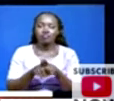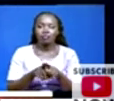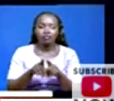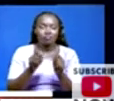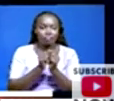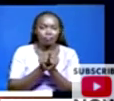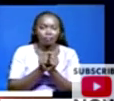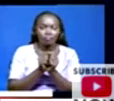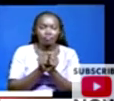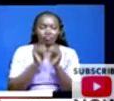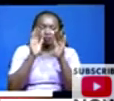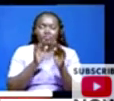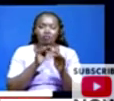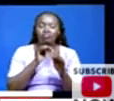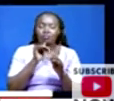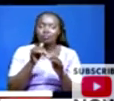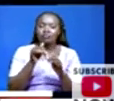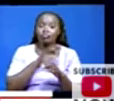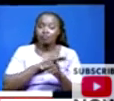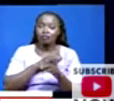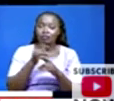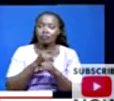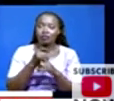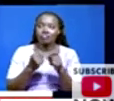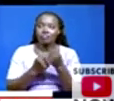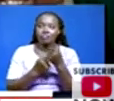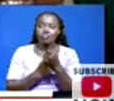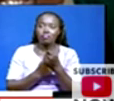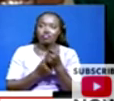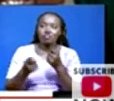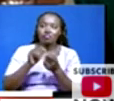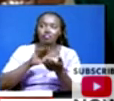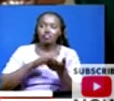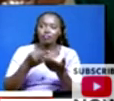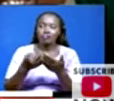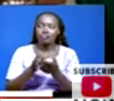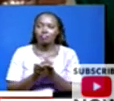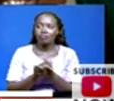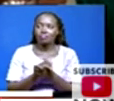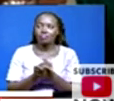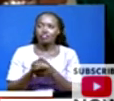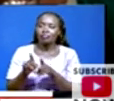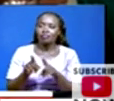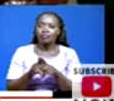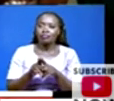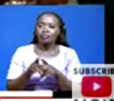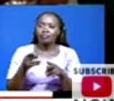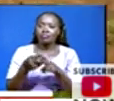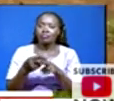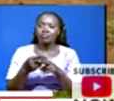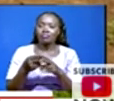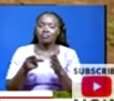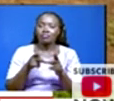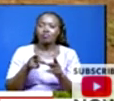receive critical nonprofit training and ongoing support and additional funding. Nelly will also be named an Elevate Prize